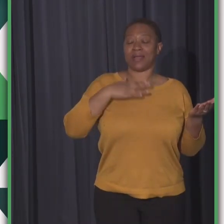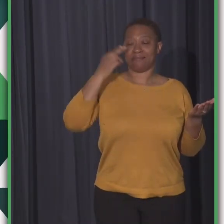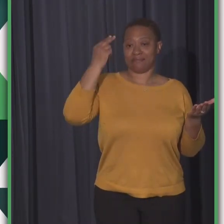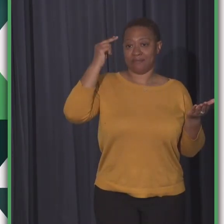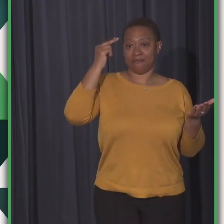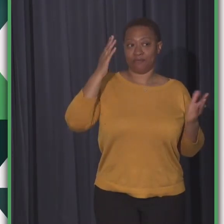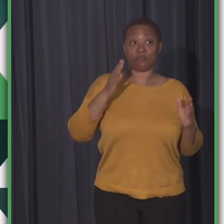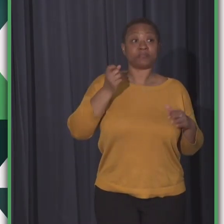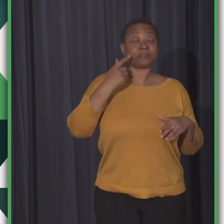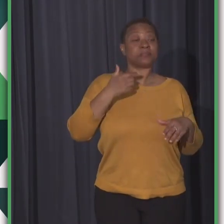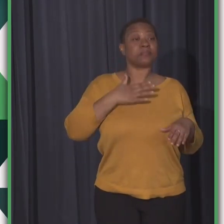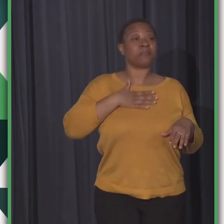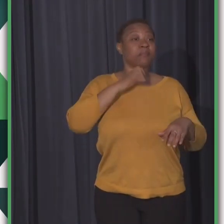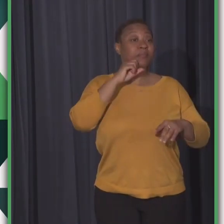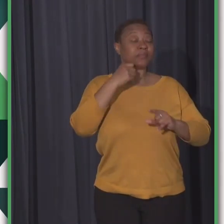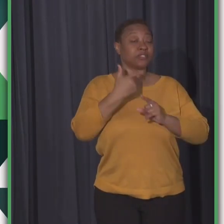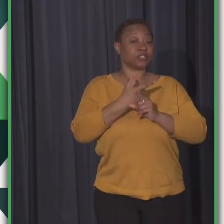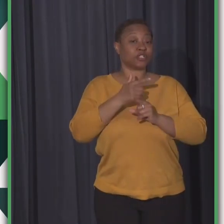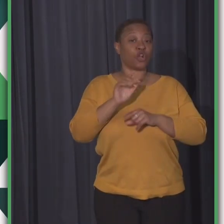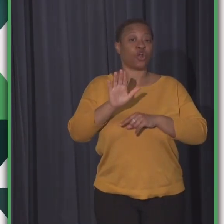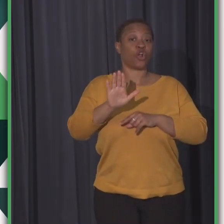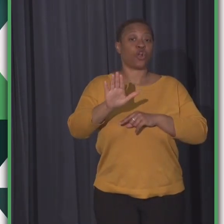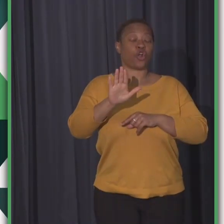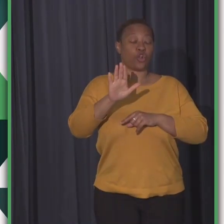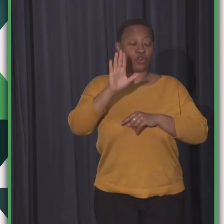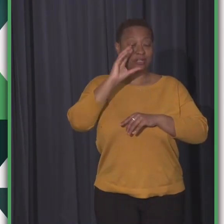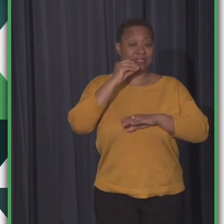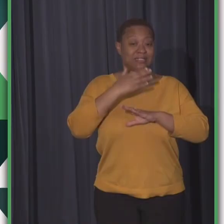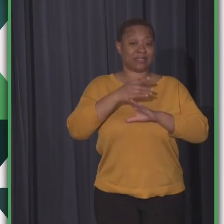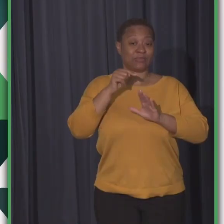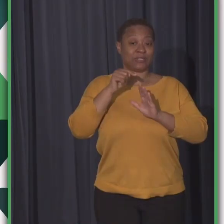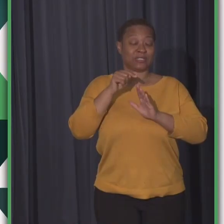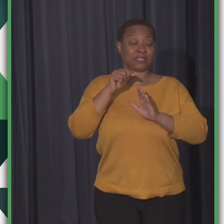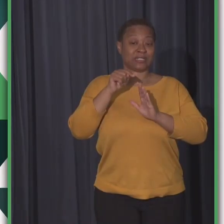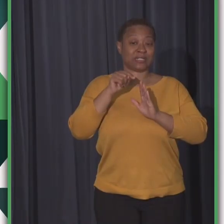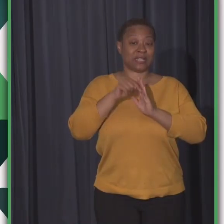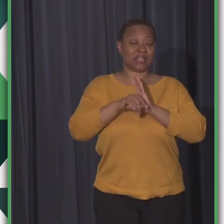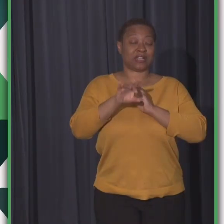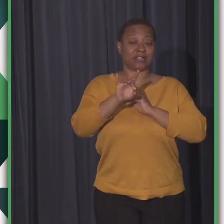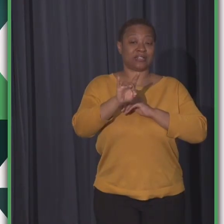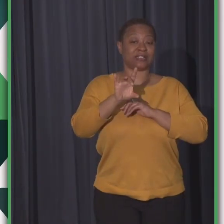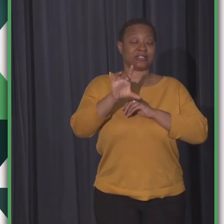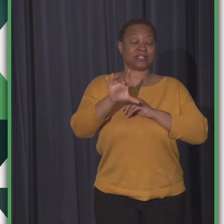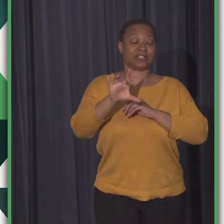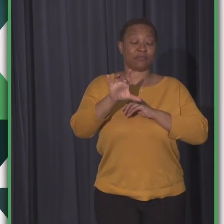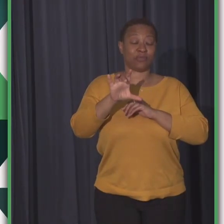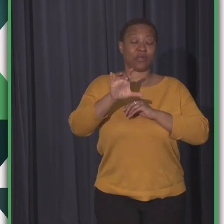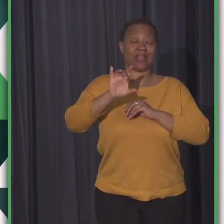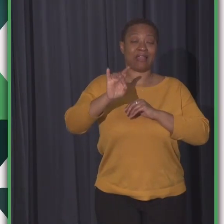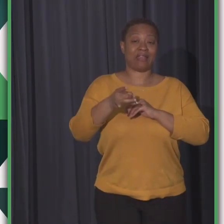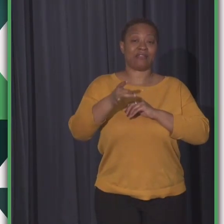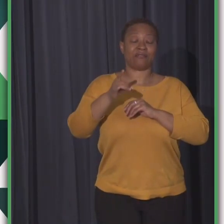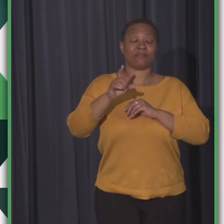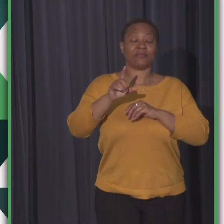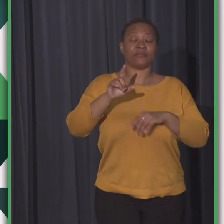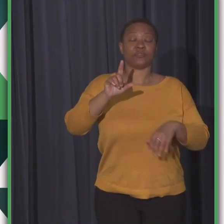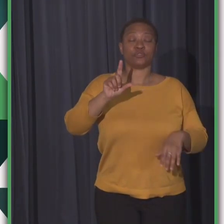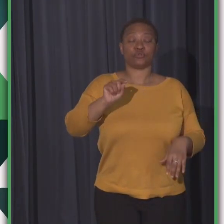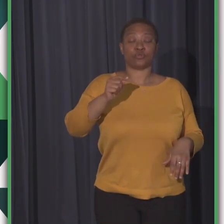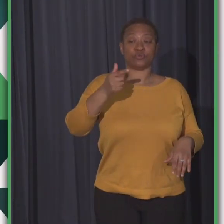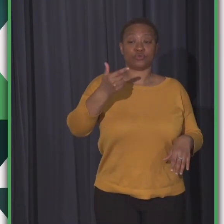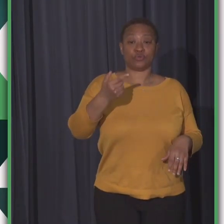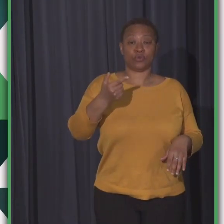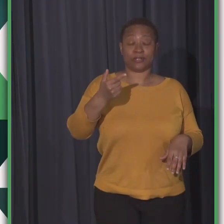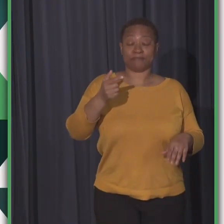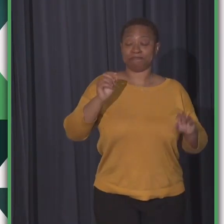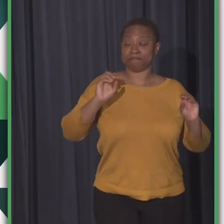sister, her son was killed December 8th, 2021. Nothing has been done.